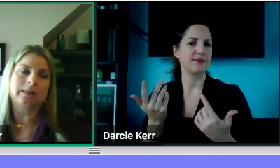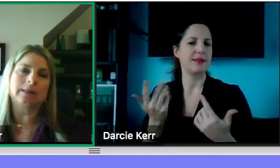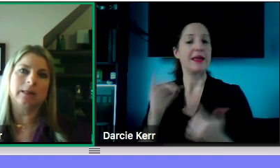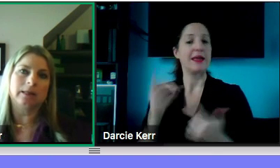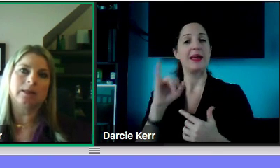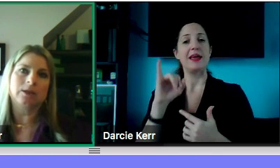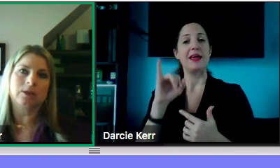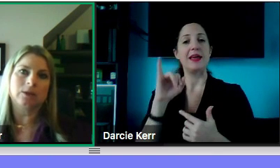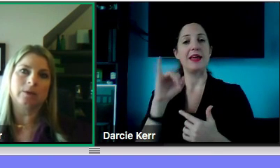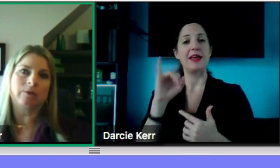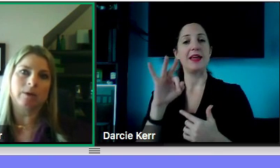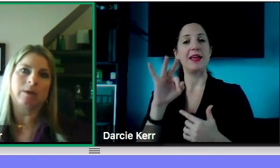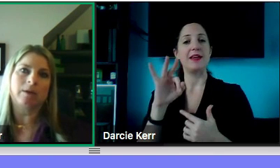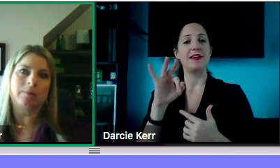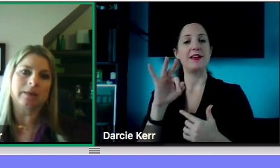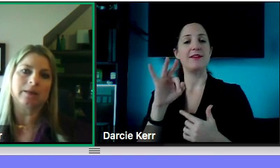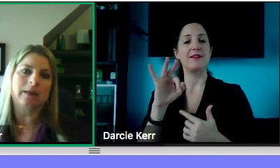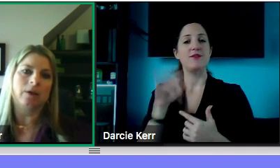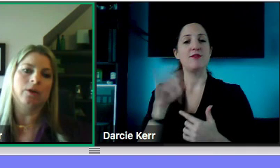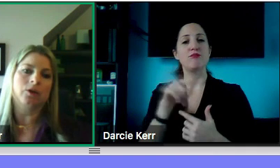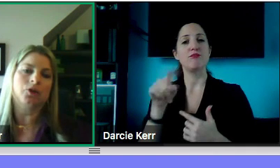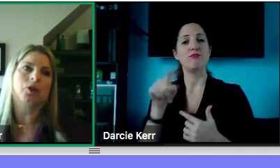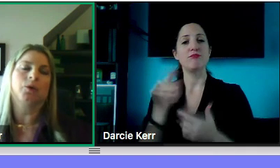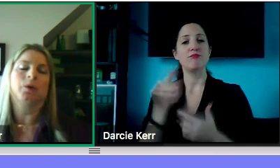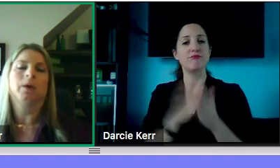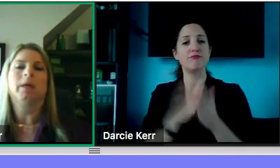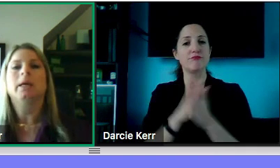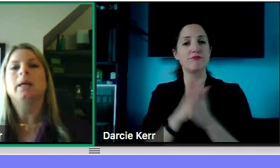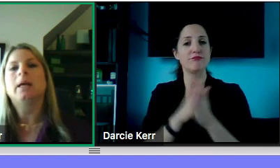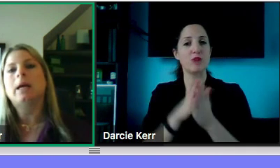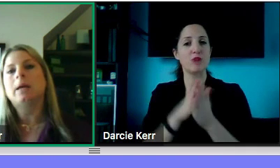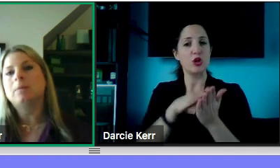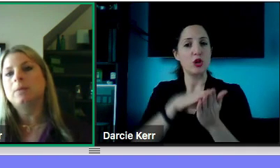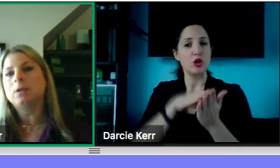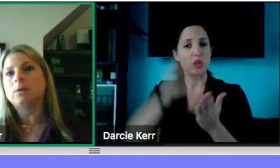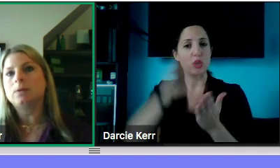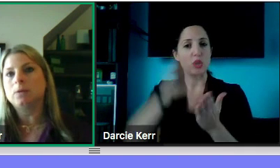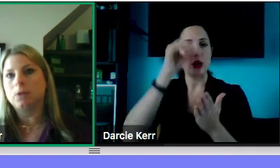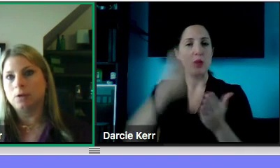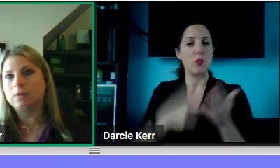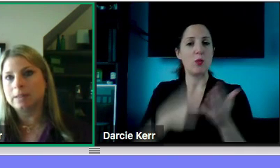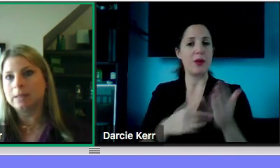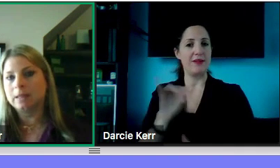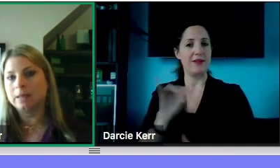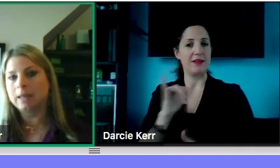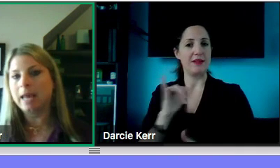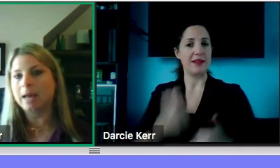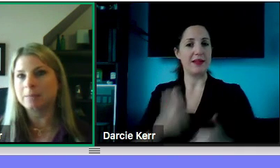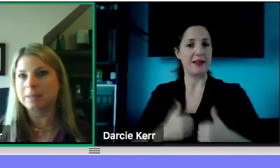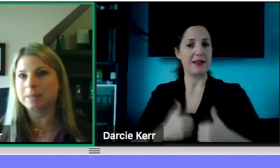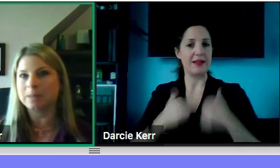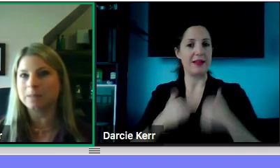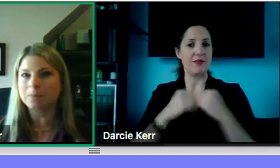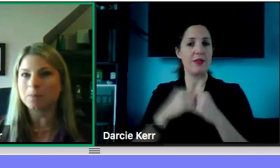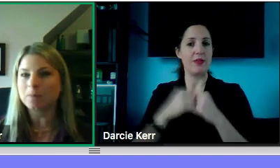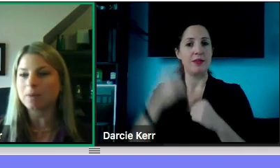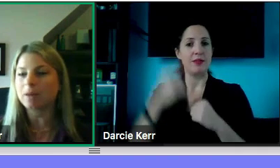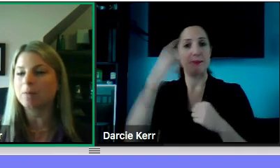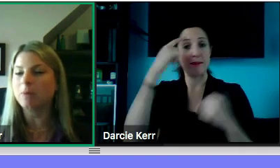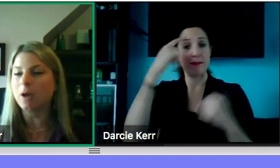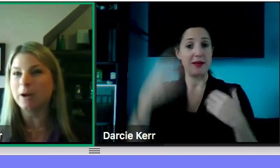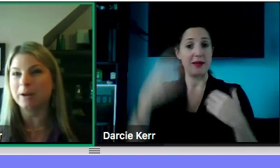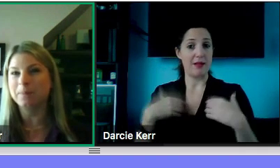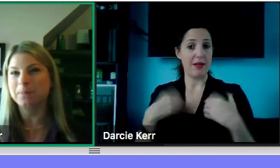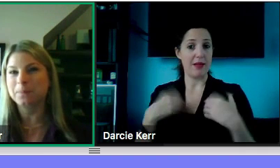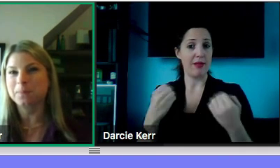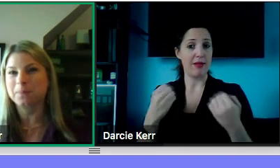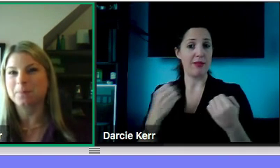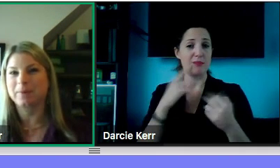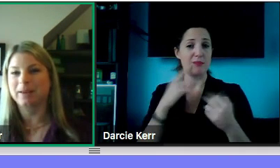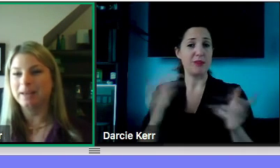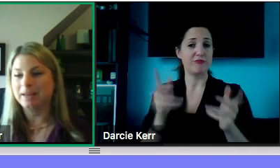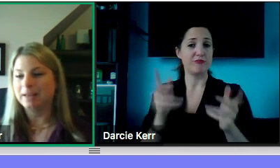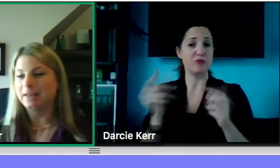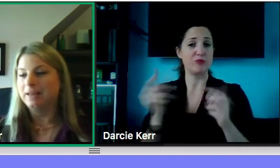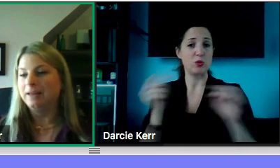greater insight into living with a mental health issue, do visit Cam's blog.